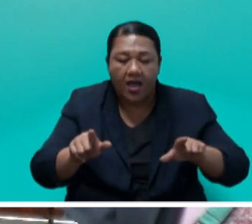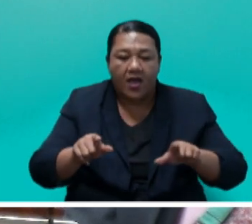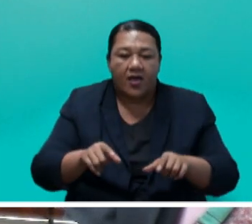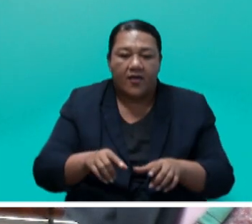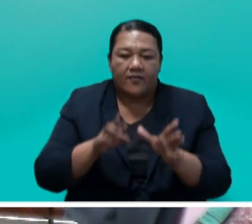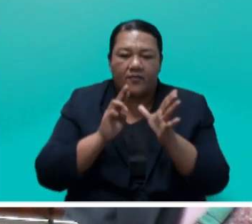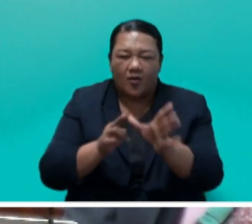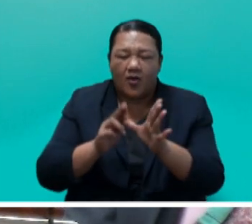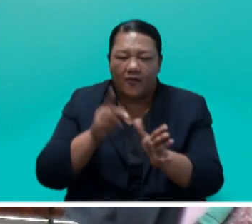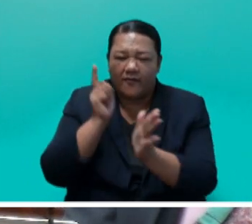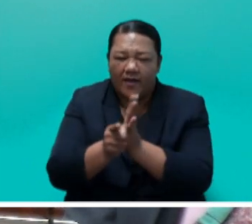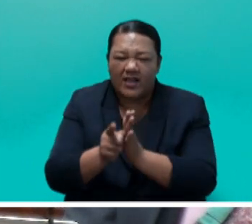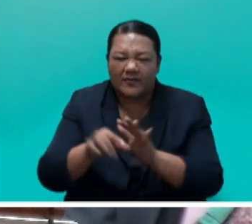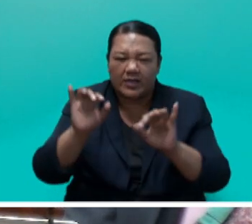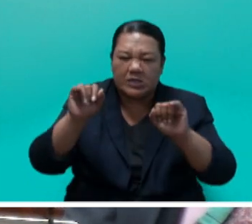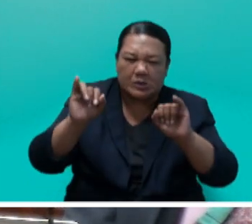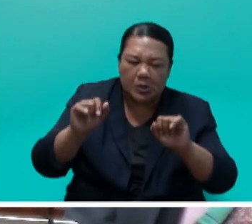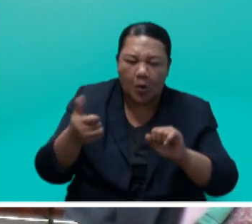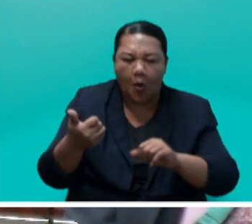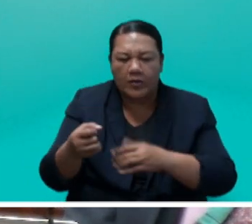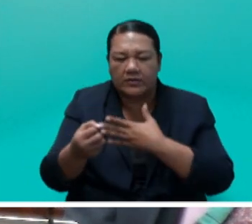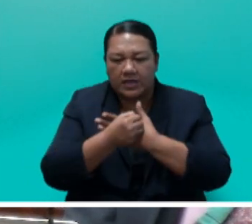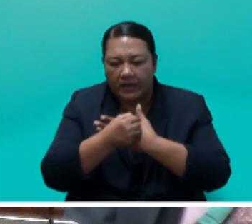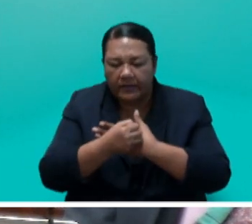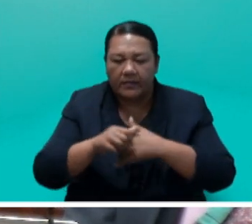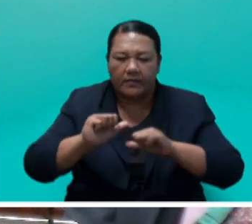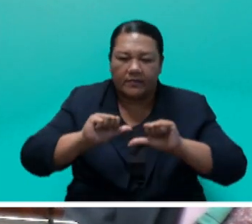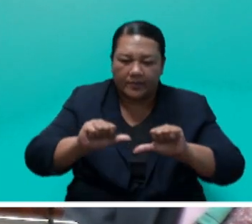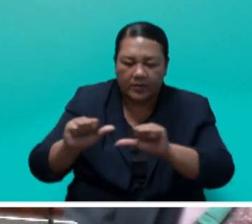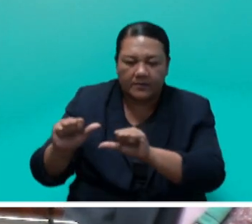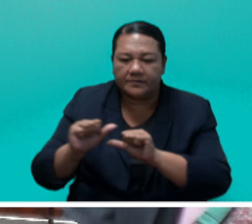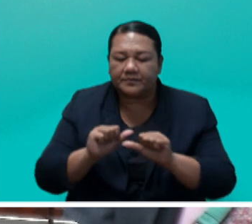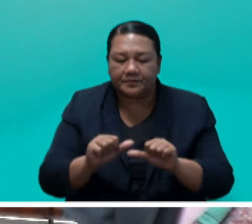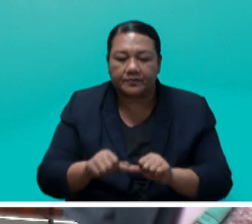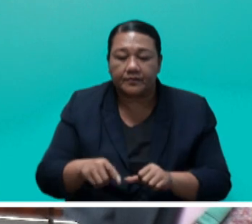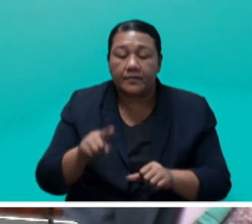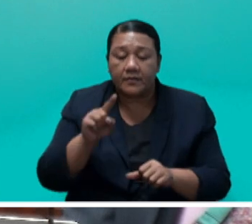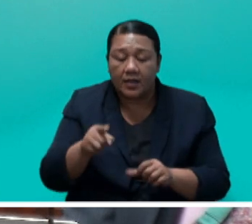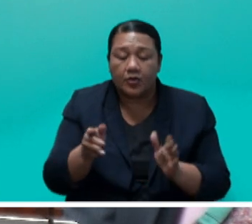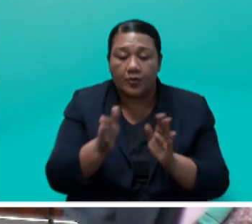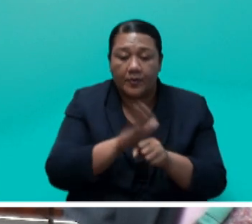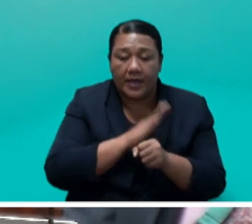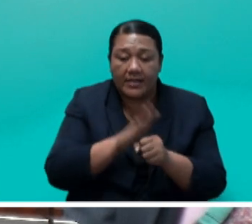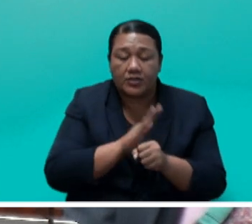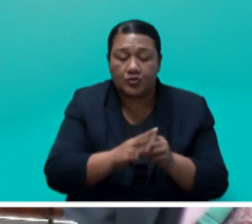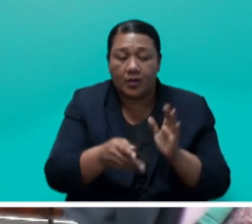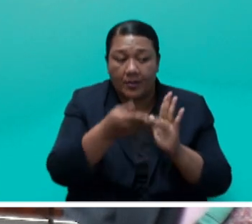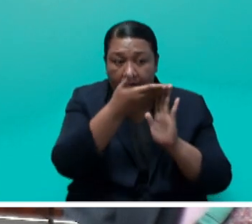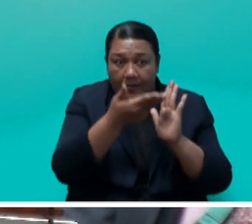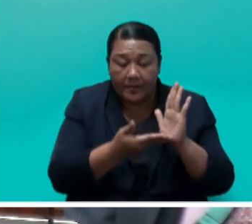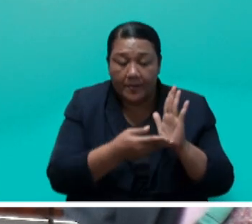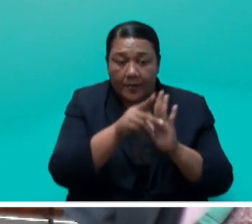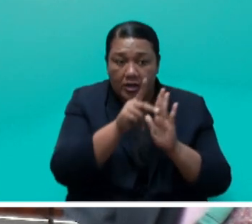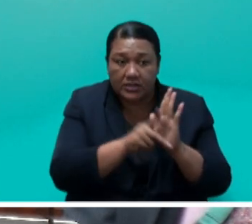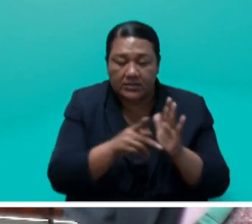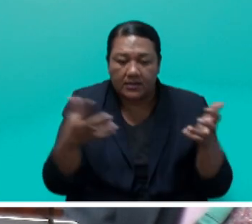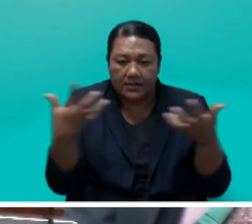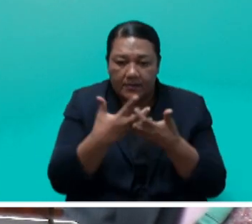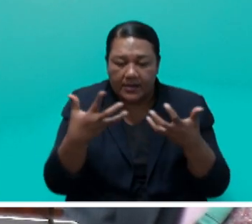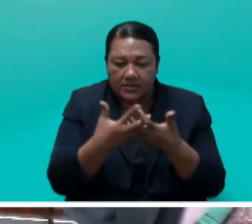By having a regional office, we can ensure that our maritime policies are aligned with international standards and best practices,